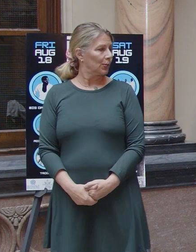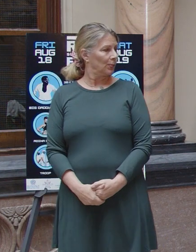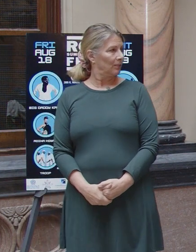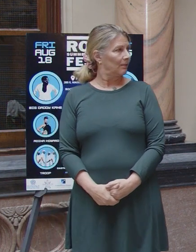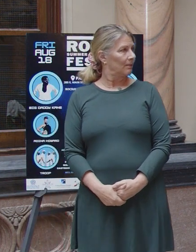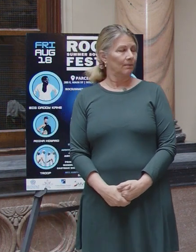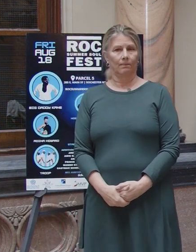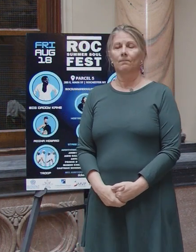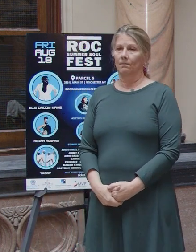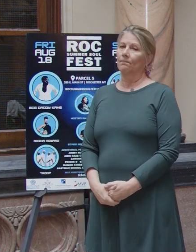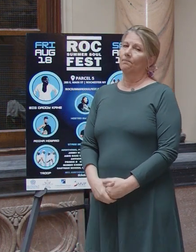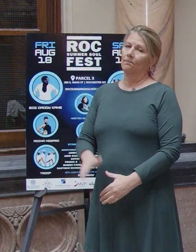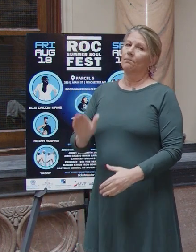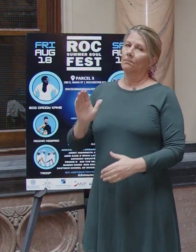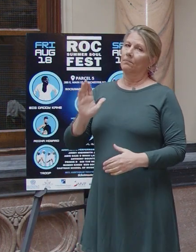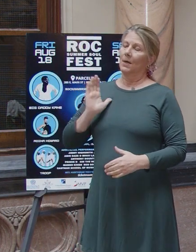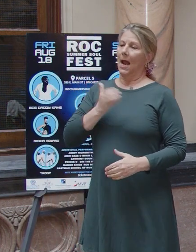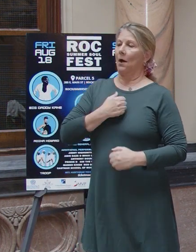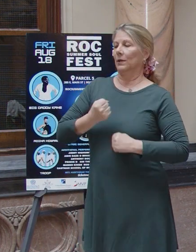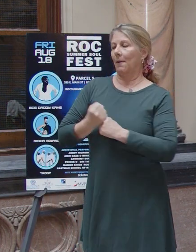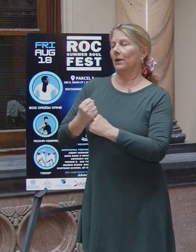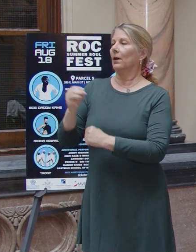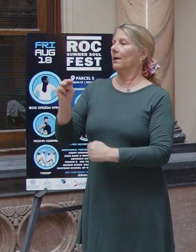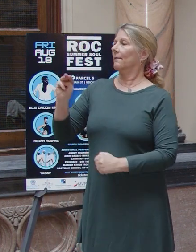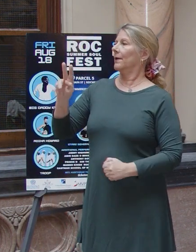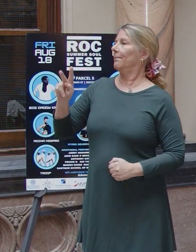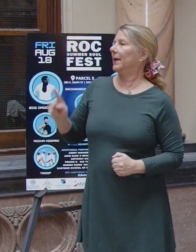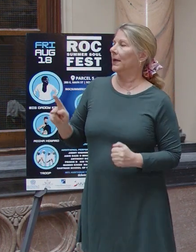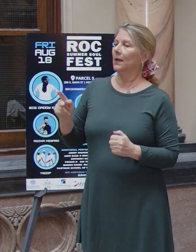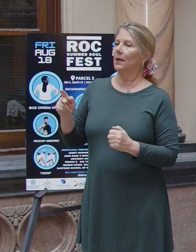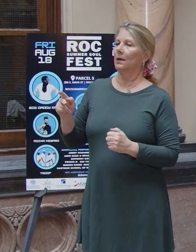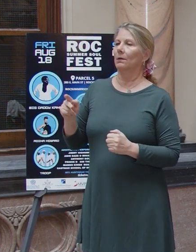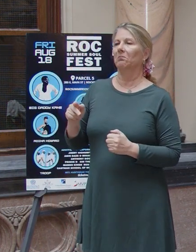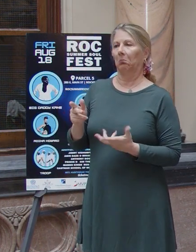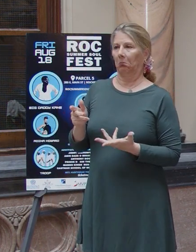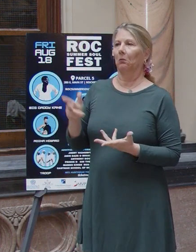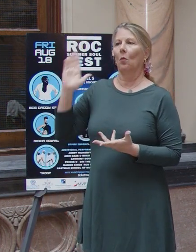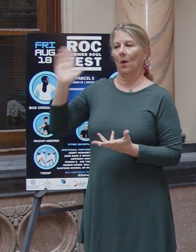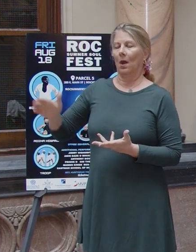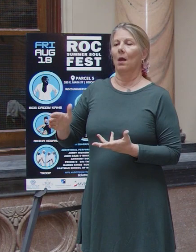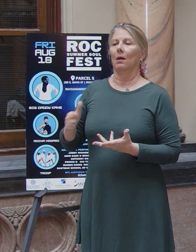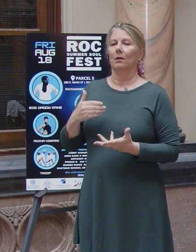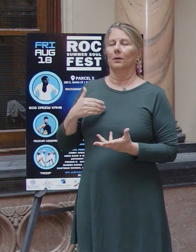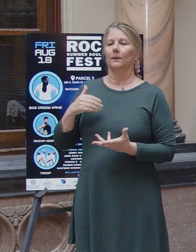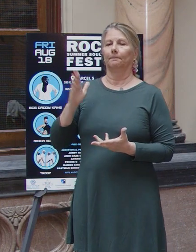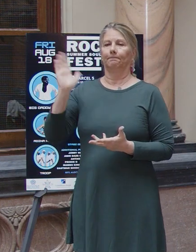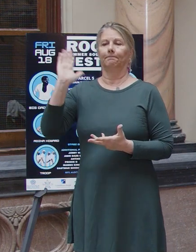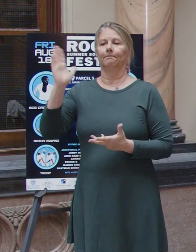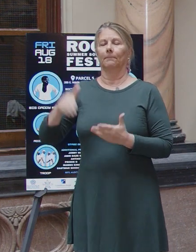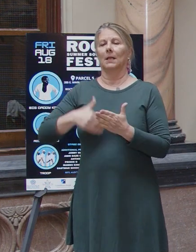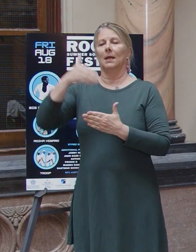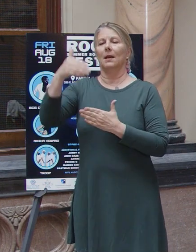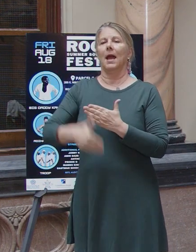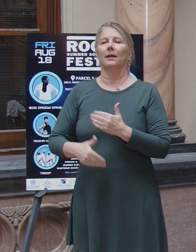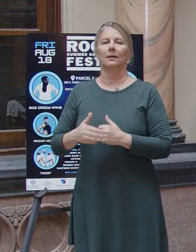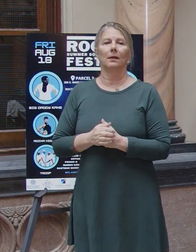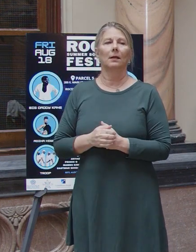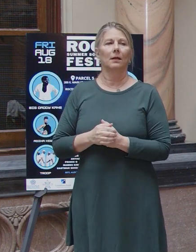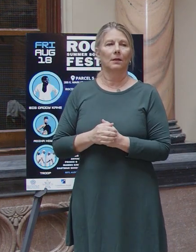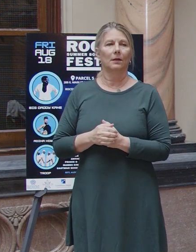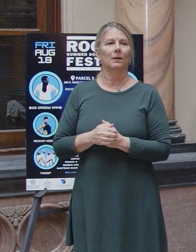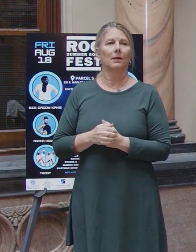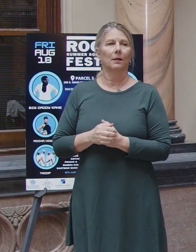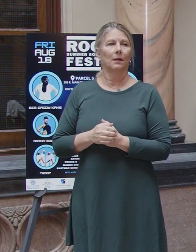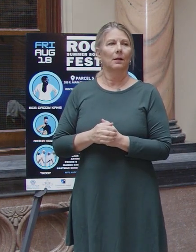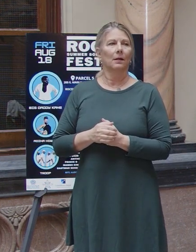from MVP Healthcare, and we're so happy that they're here, I want to have Lachey Harris. Lachey Harris is our council member in the South